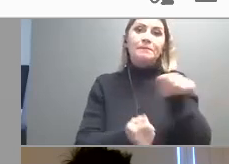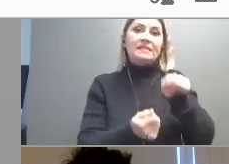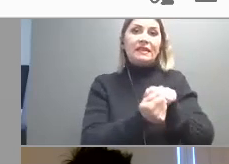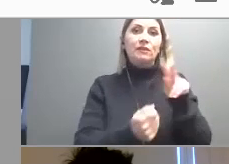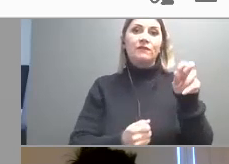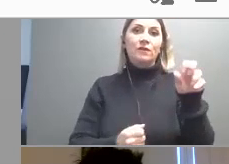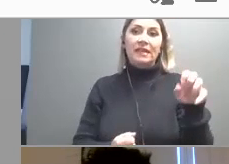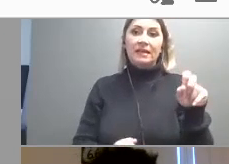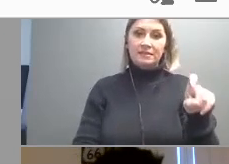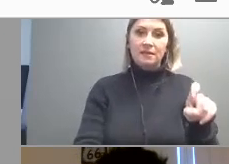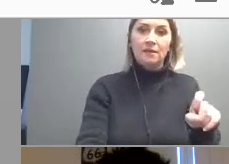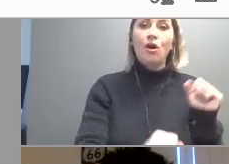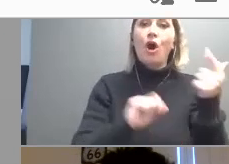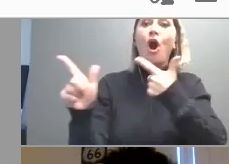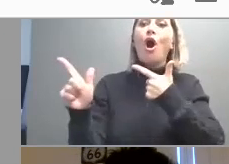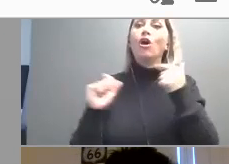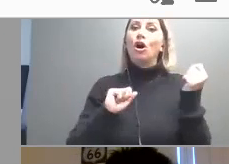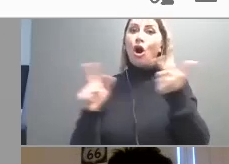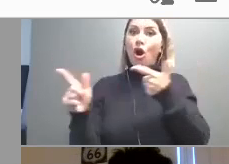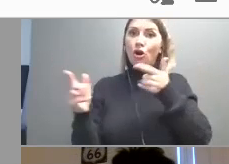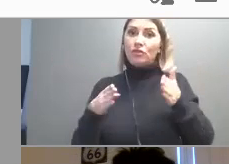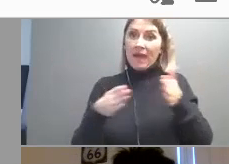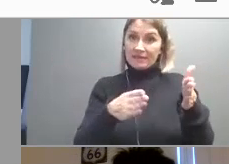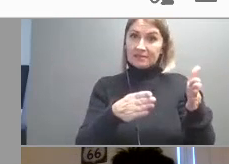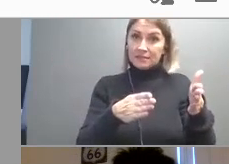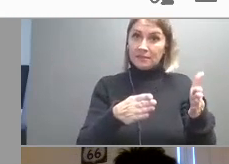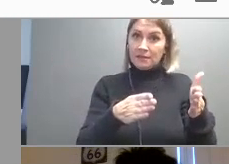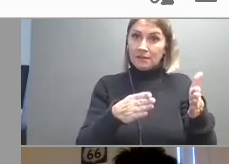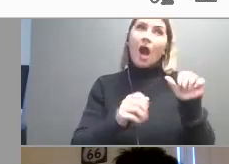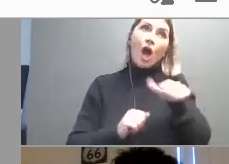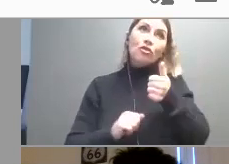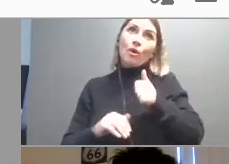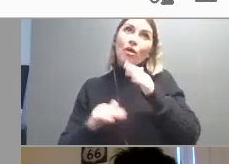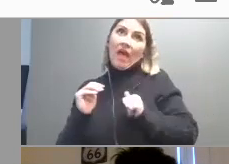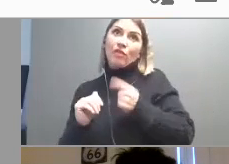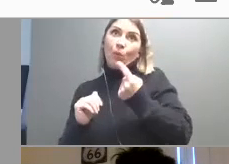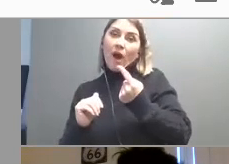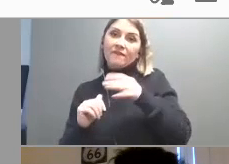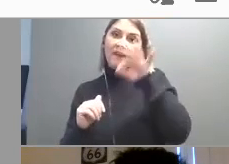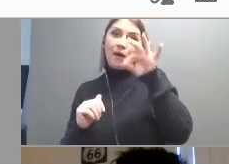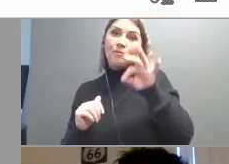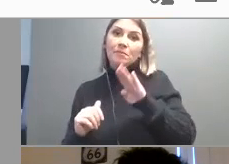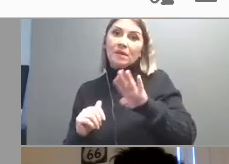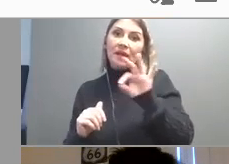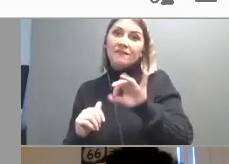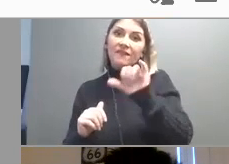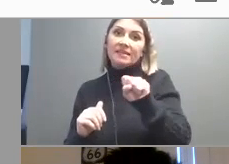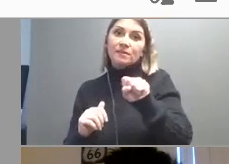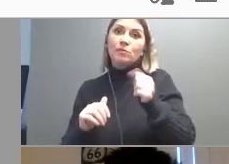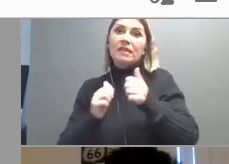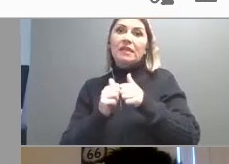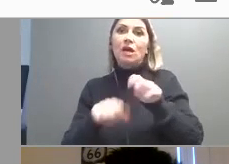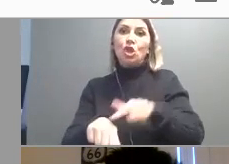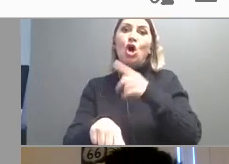because all the paths other than the path found by BFS would be longer. So imagine